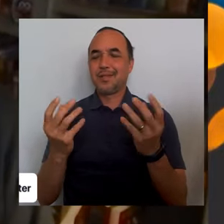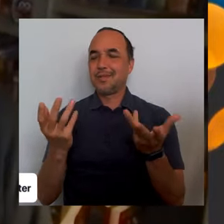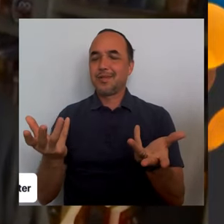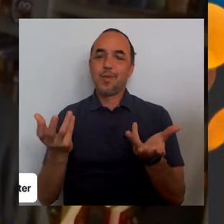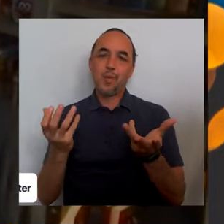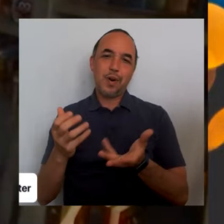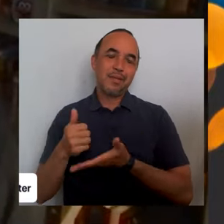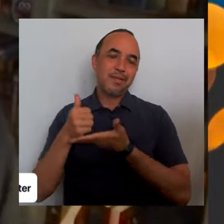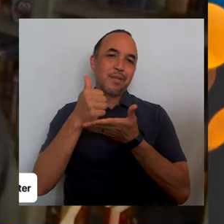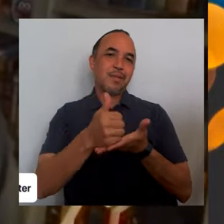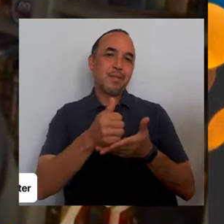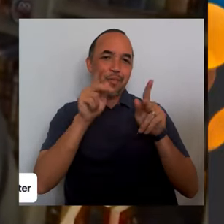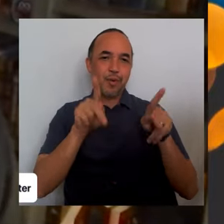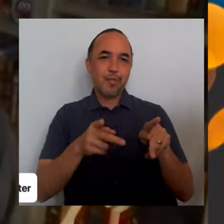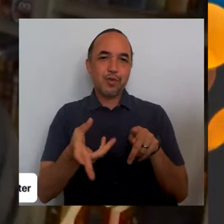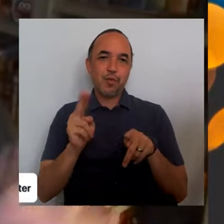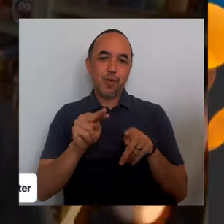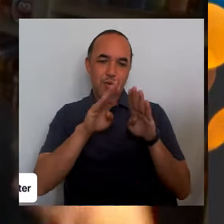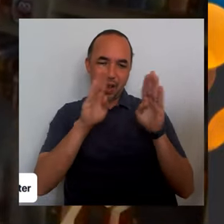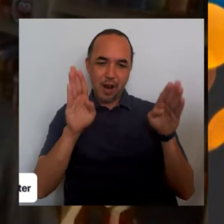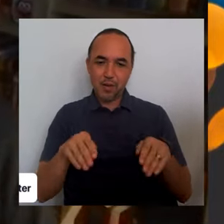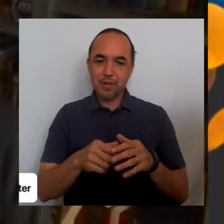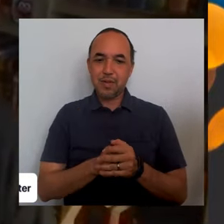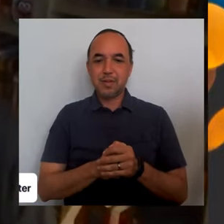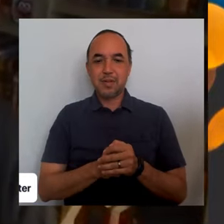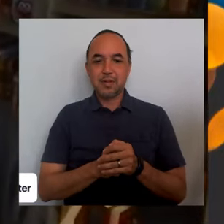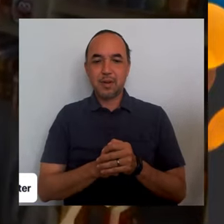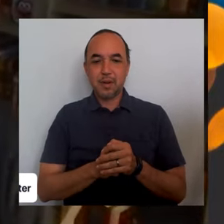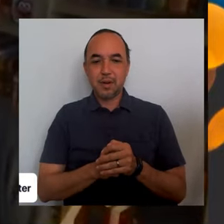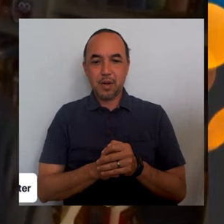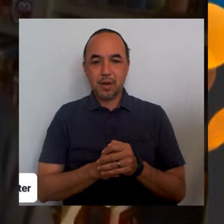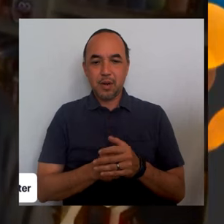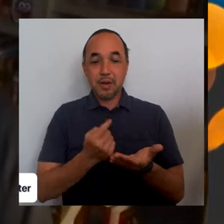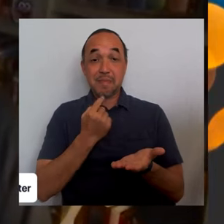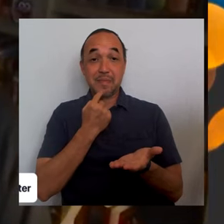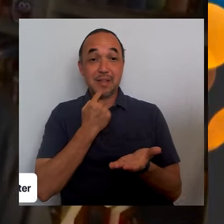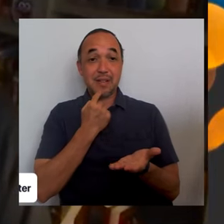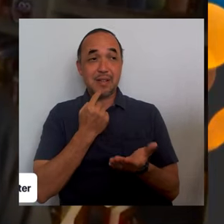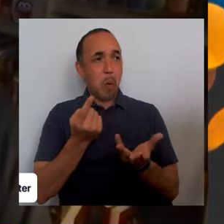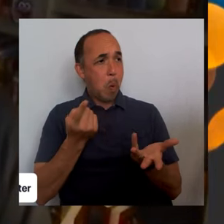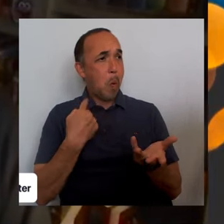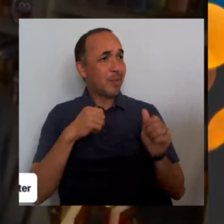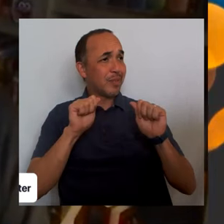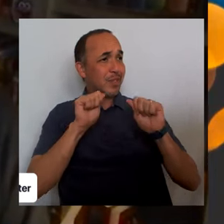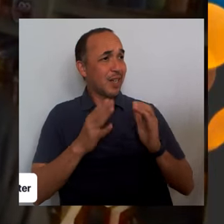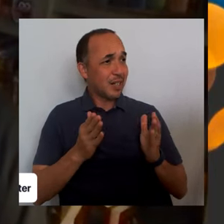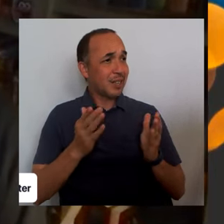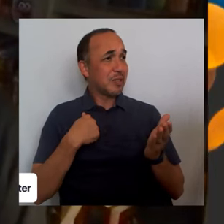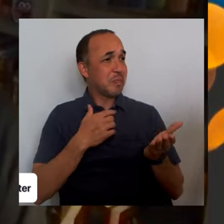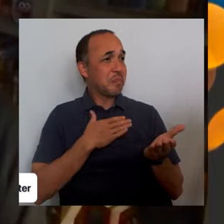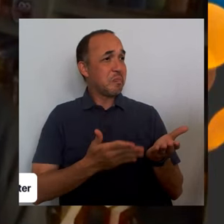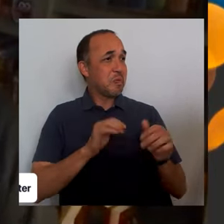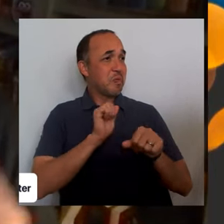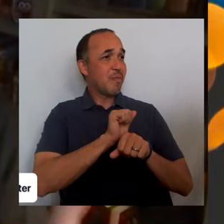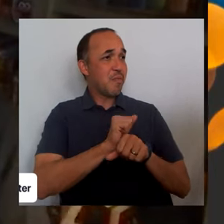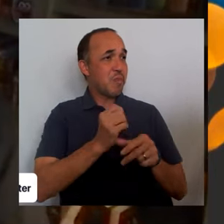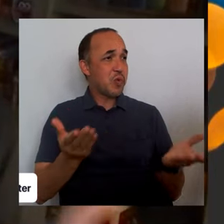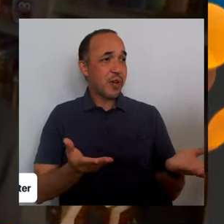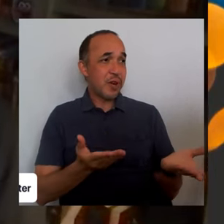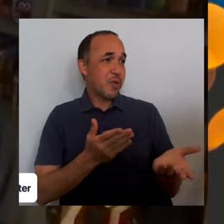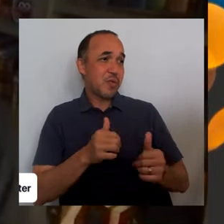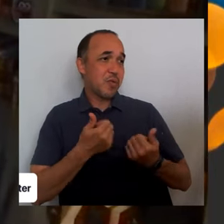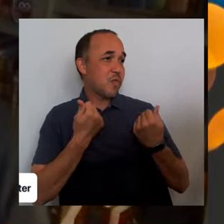to say, "Hey, I'm a scientist who is willing to do some work here, in the sake of just